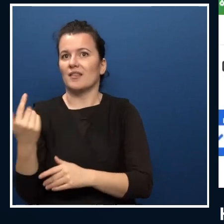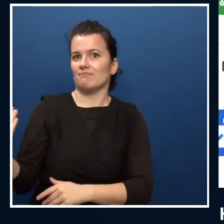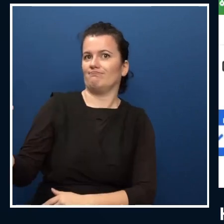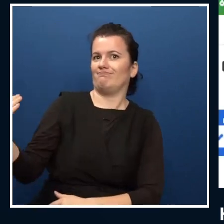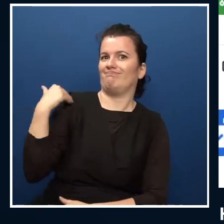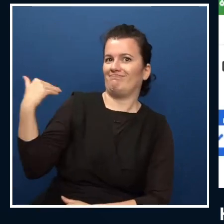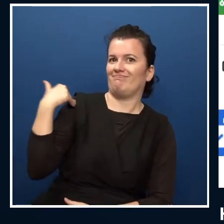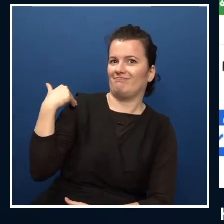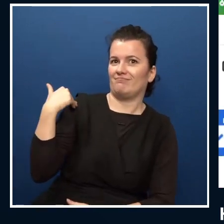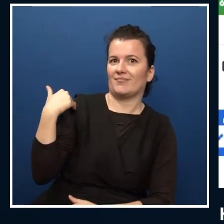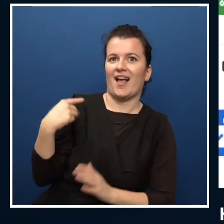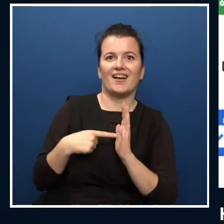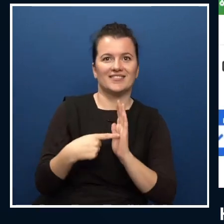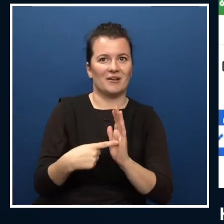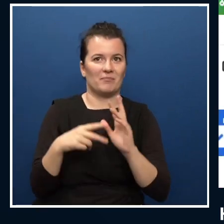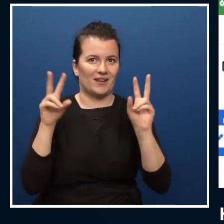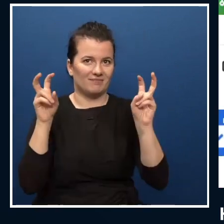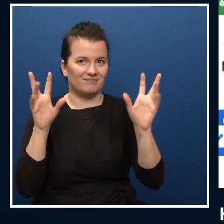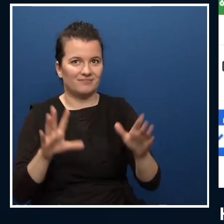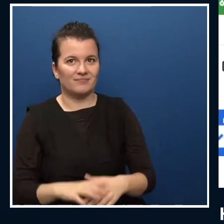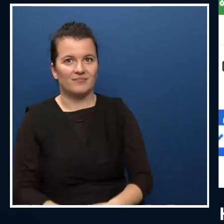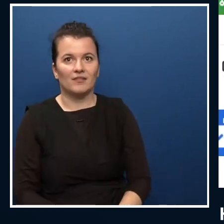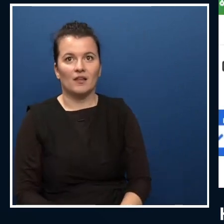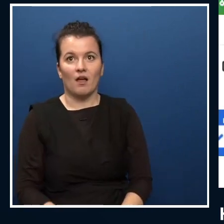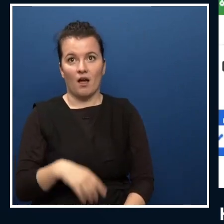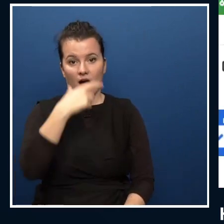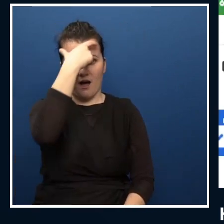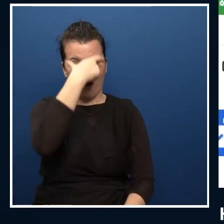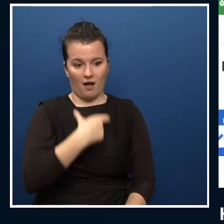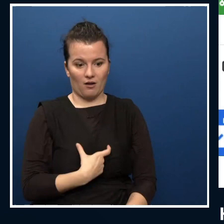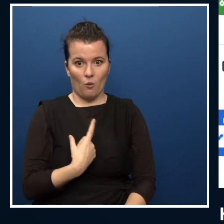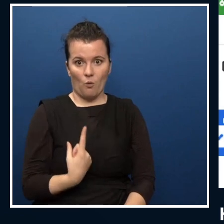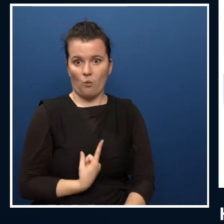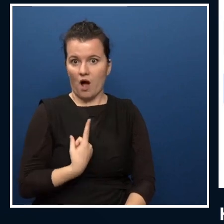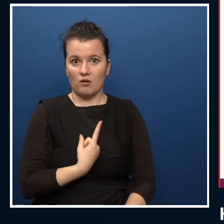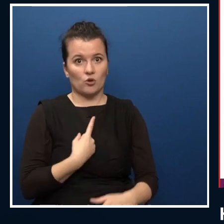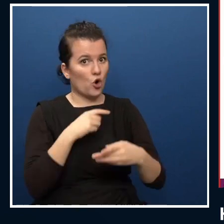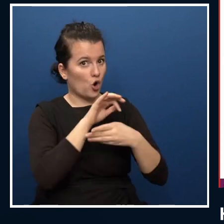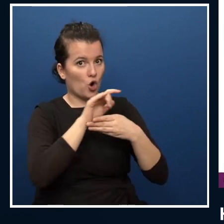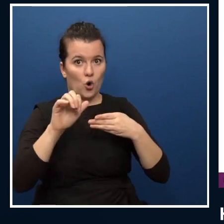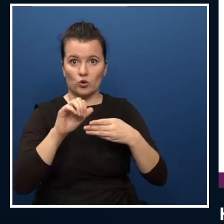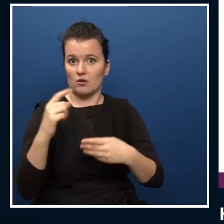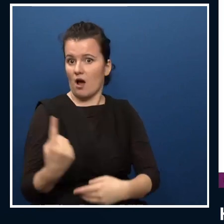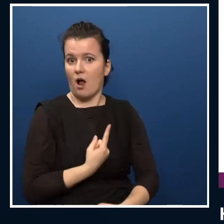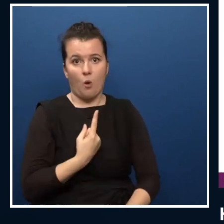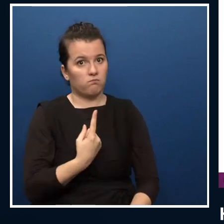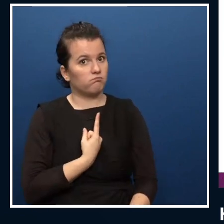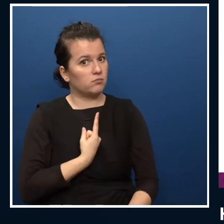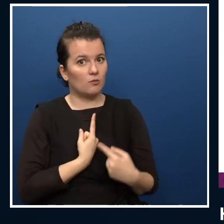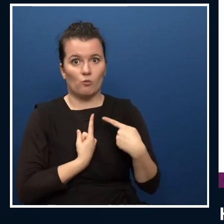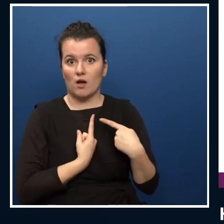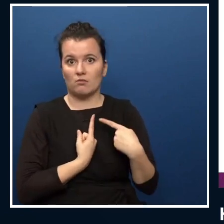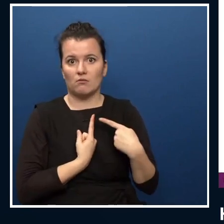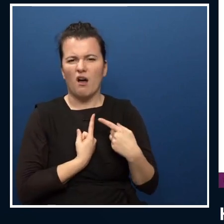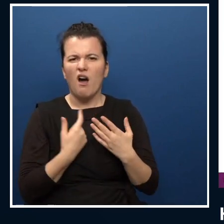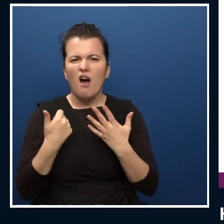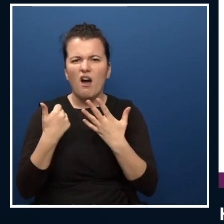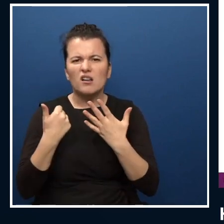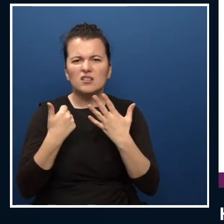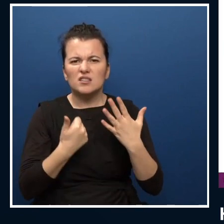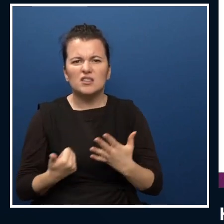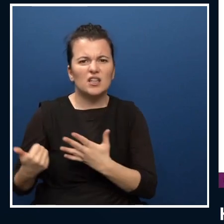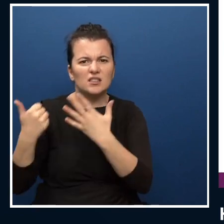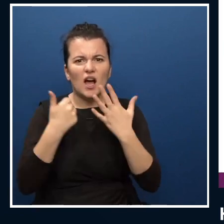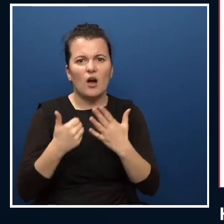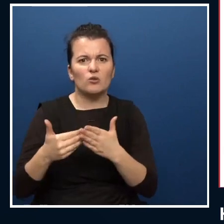person. I'm the only coder on this thing. And 6 hours ago, someone who's not a real person